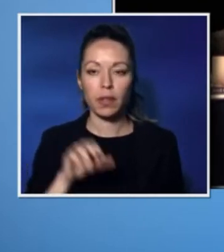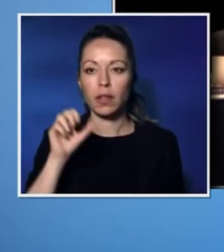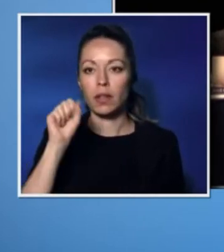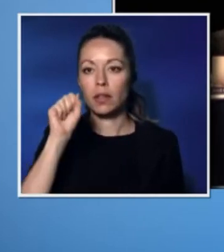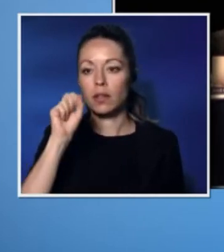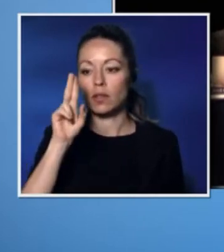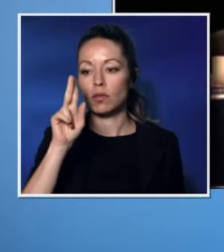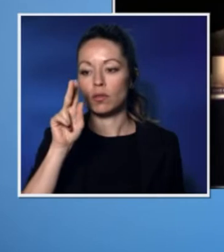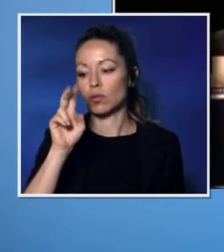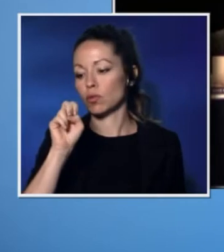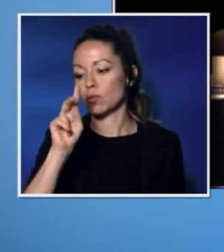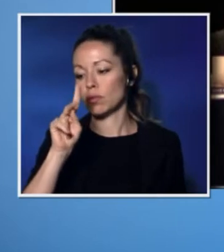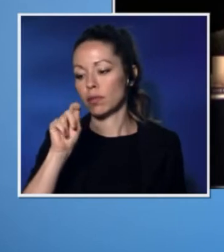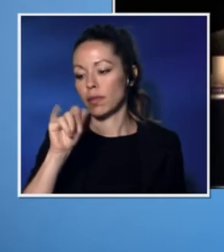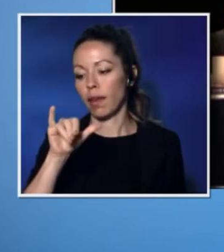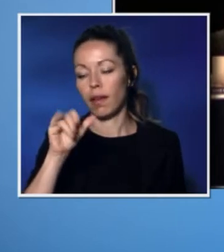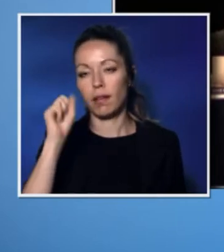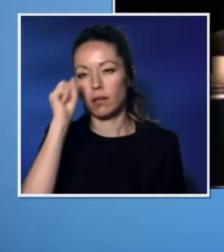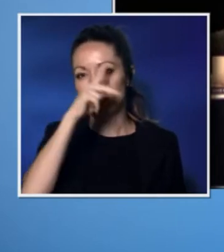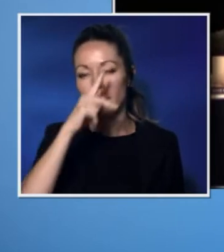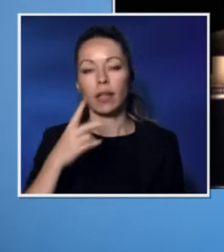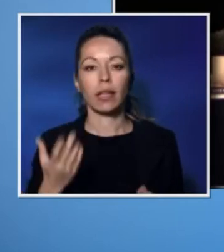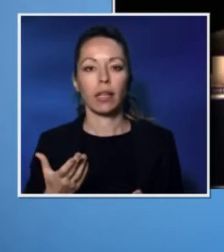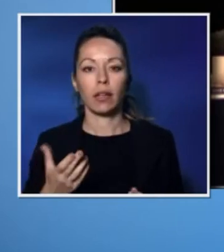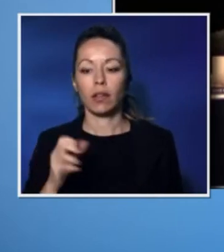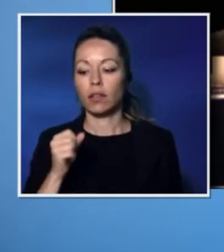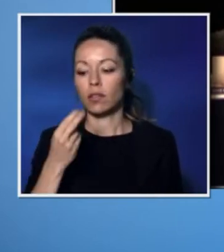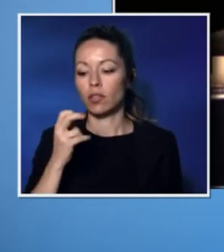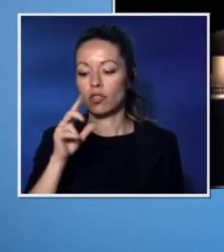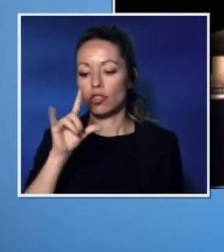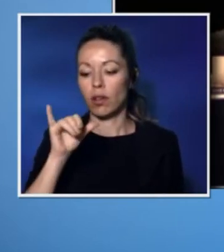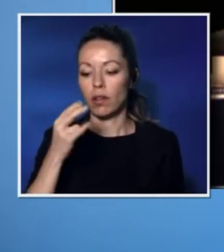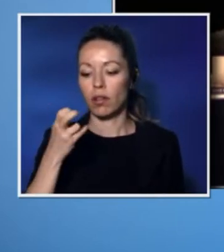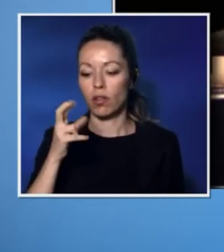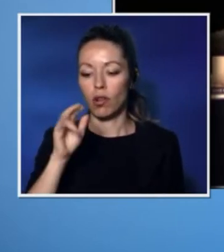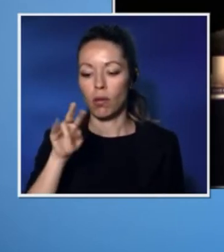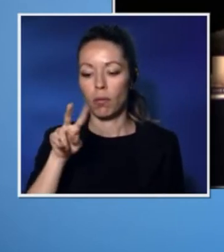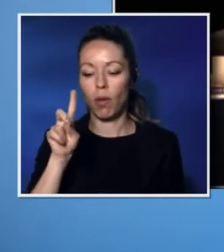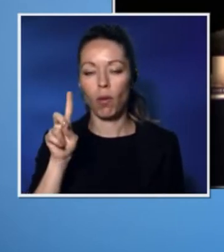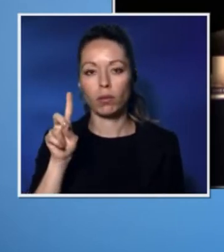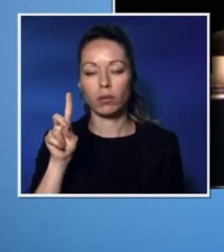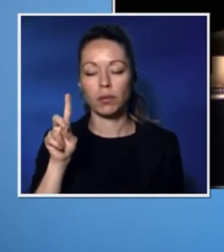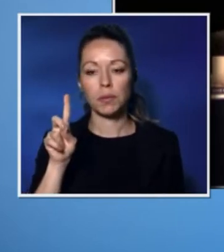K. Kneifel, Here. Shelley Herbold,